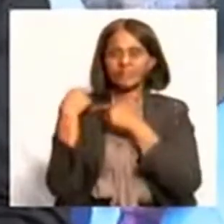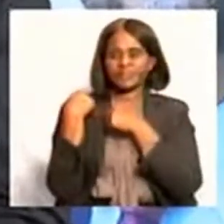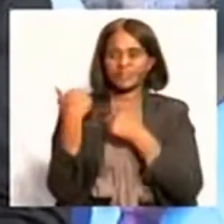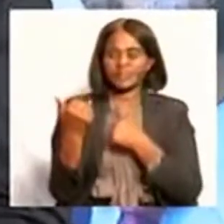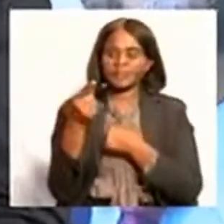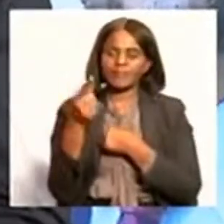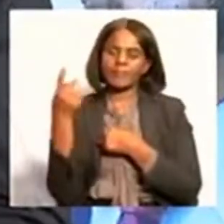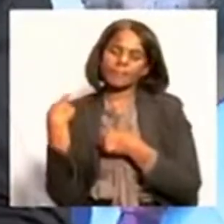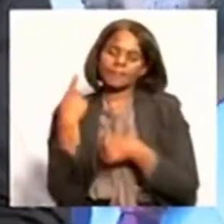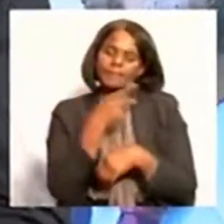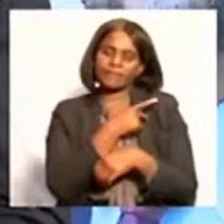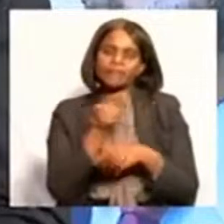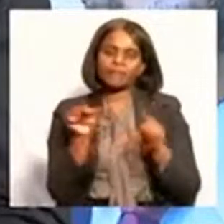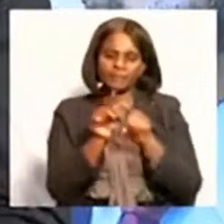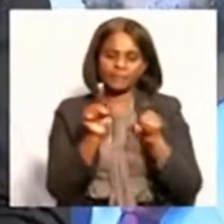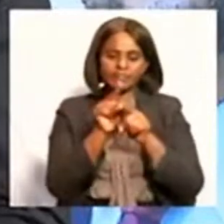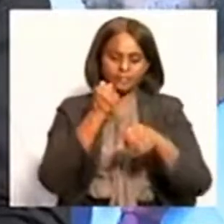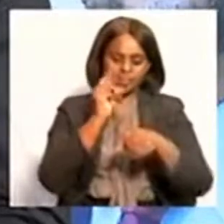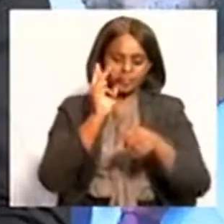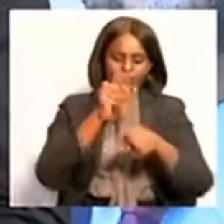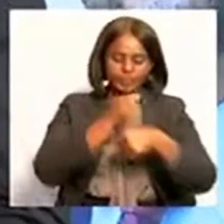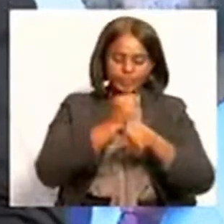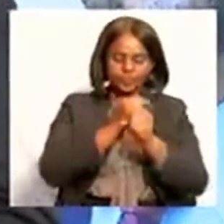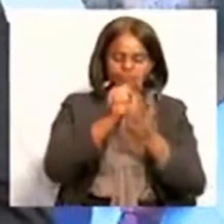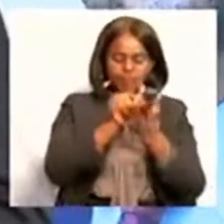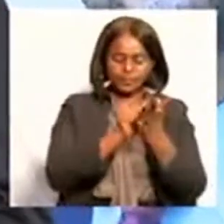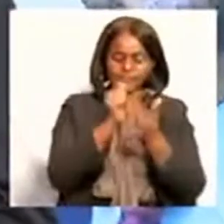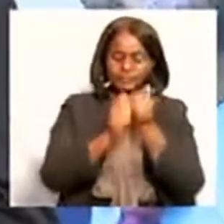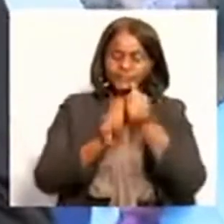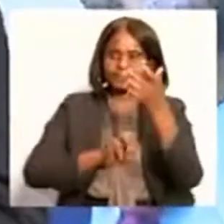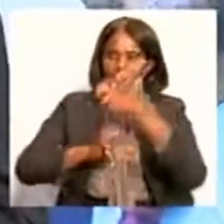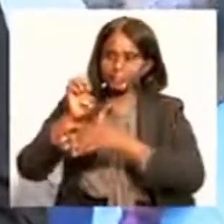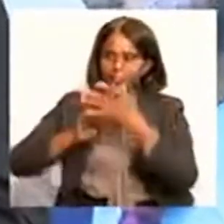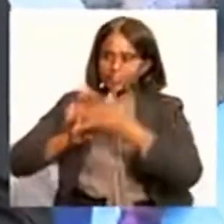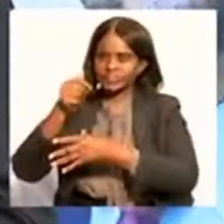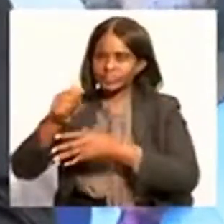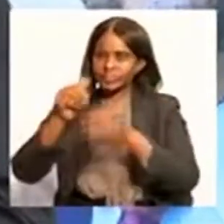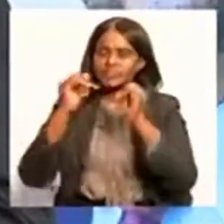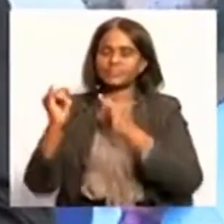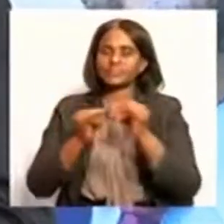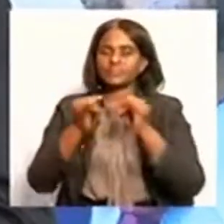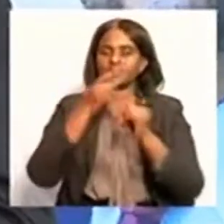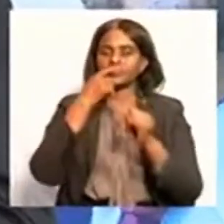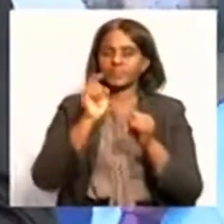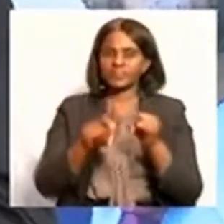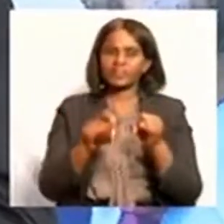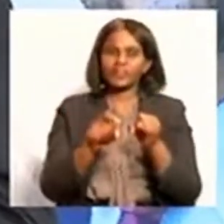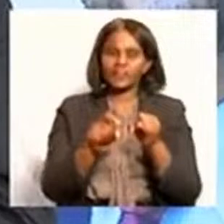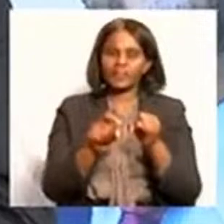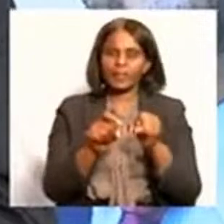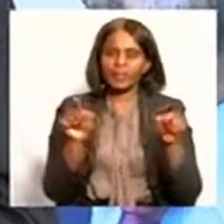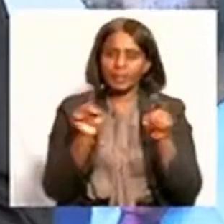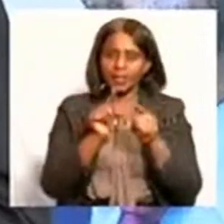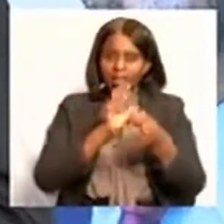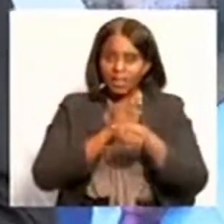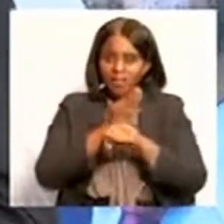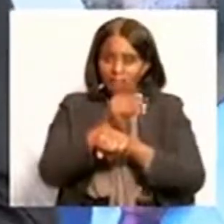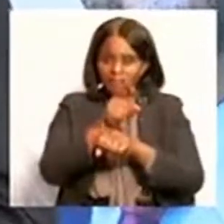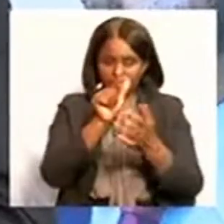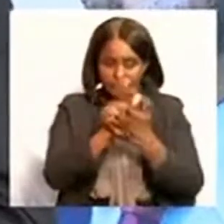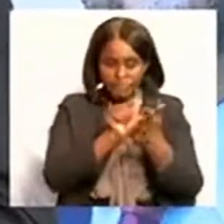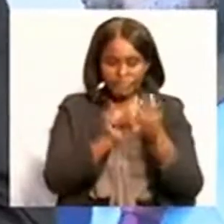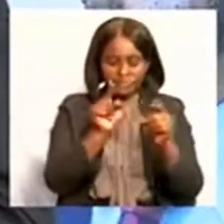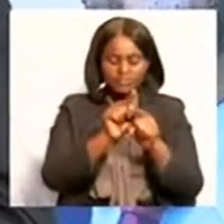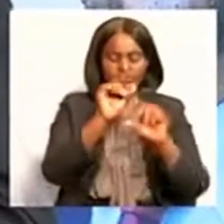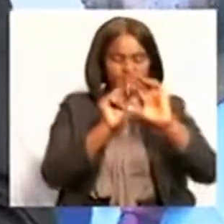Parliament ordinarily will pass laws which the Executive are supposed to implement. And one such law is an Appropriation